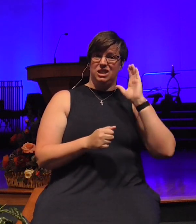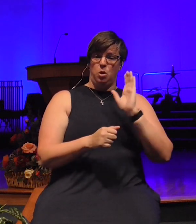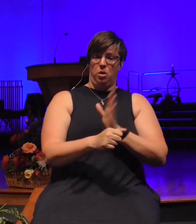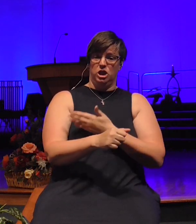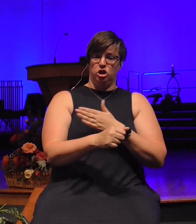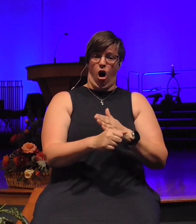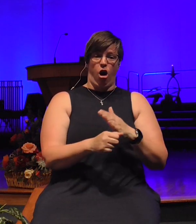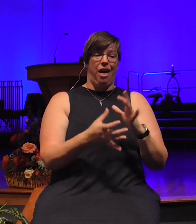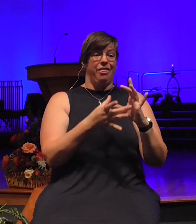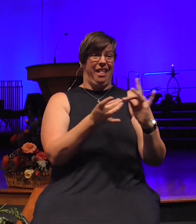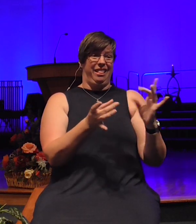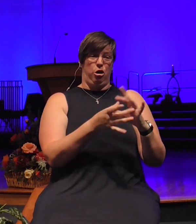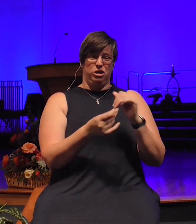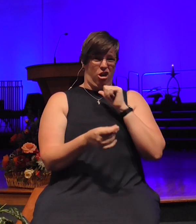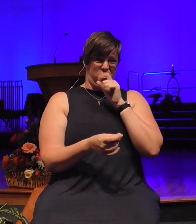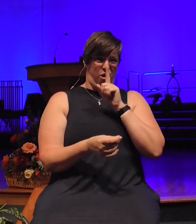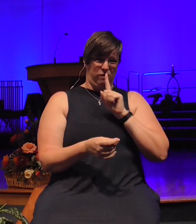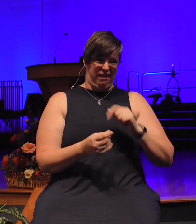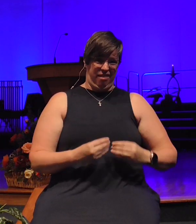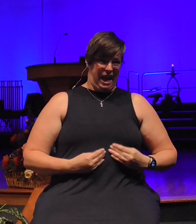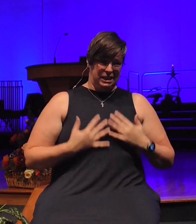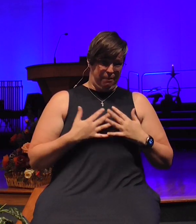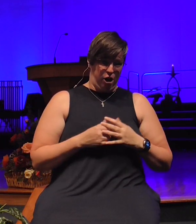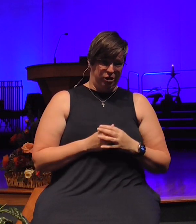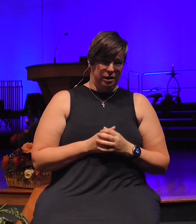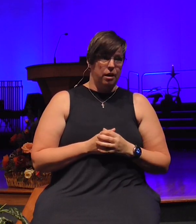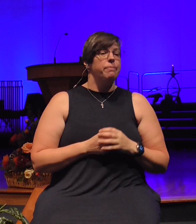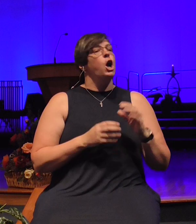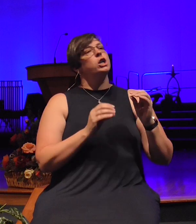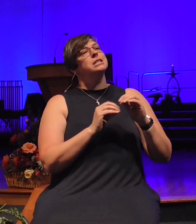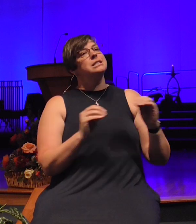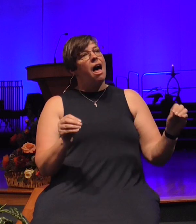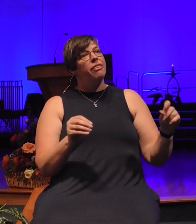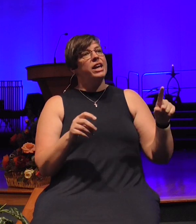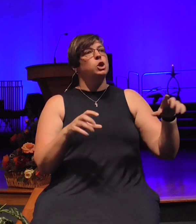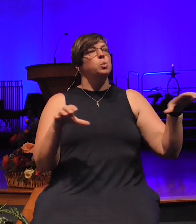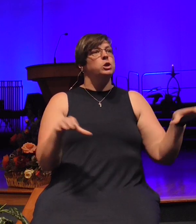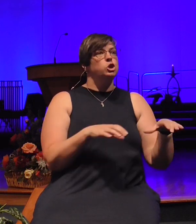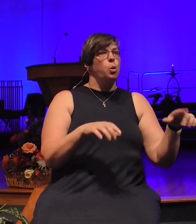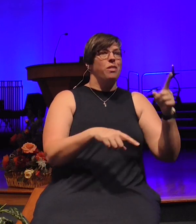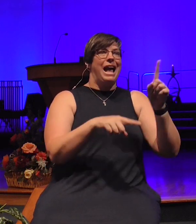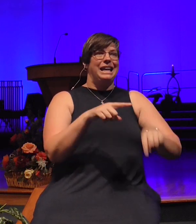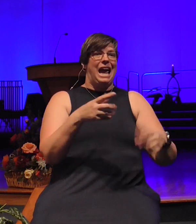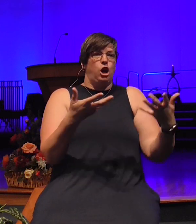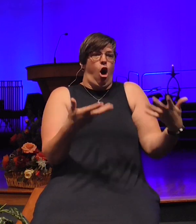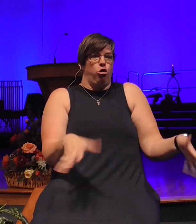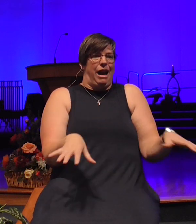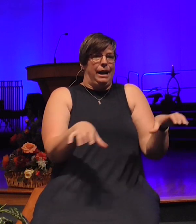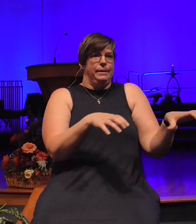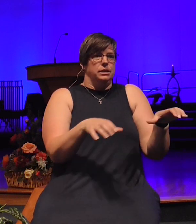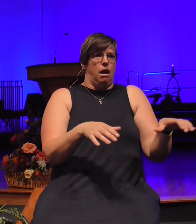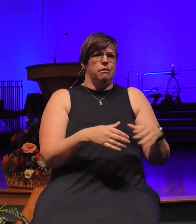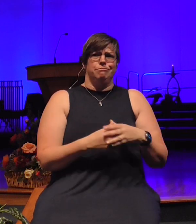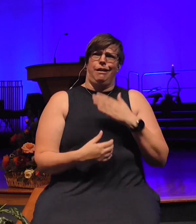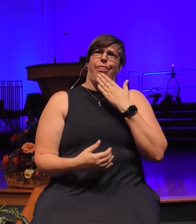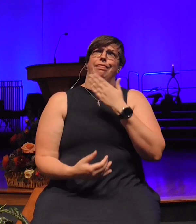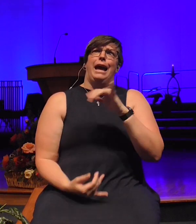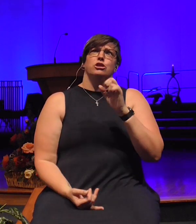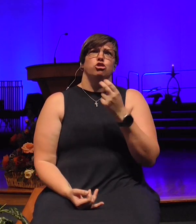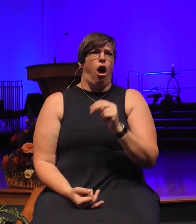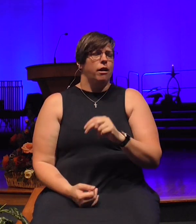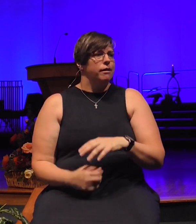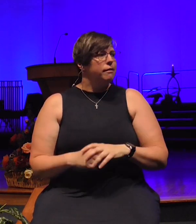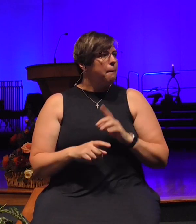all that inspiring at the start. There's nothing you can do that can't be done. Oh, thanks, John.